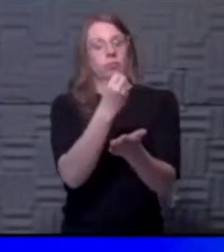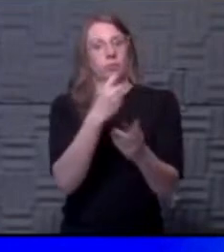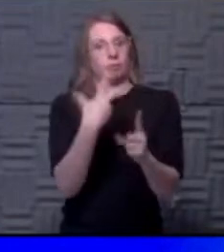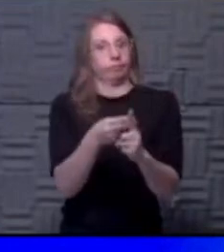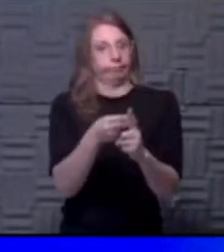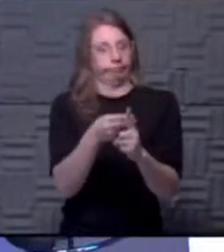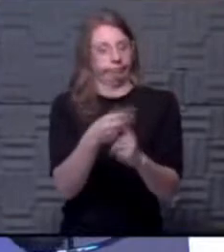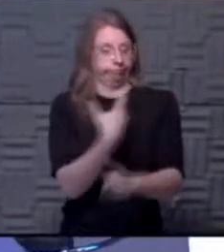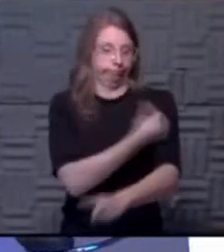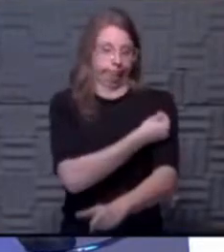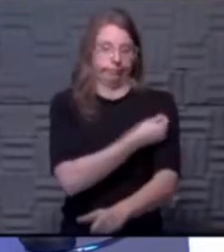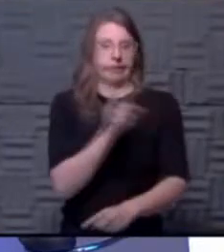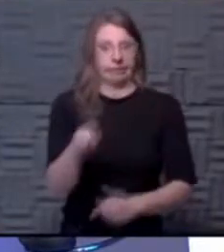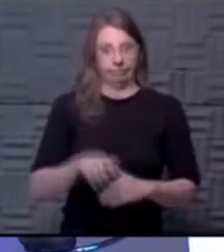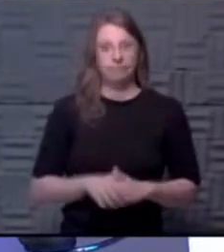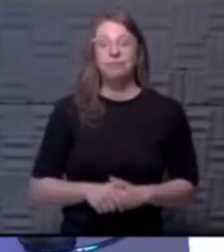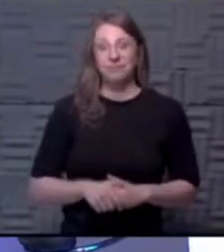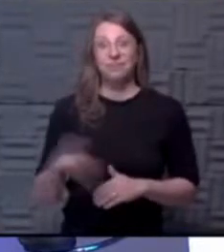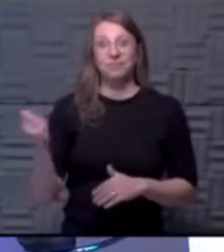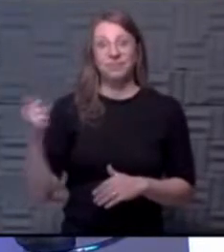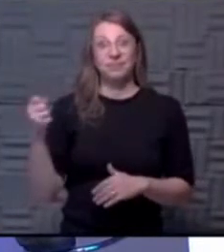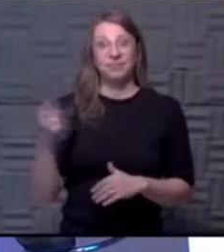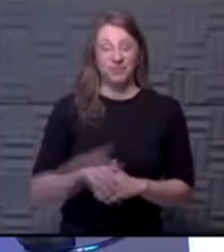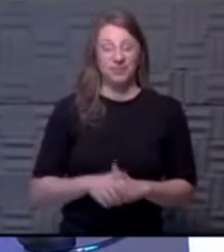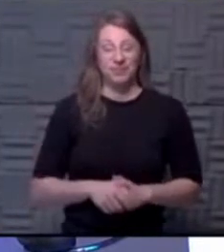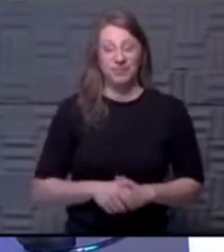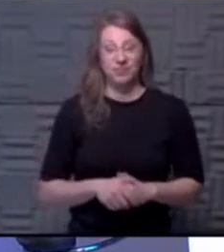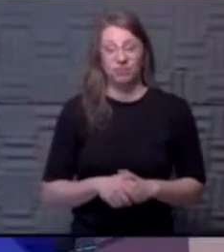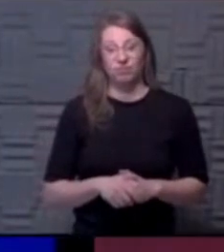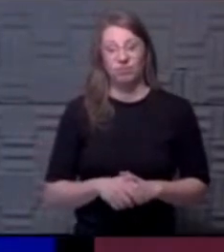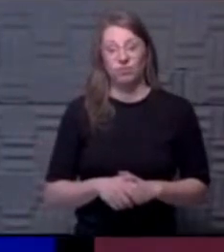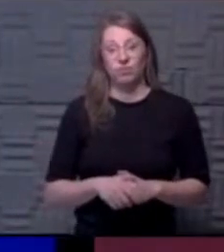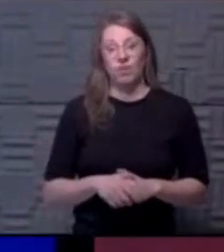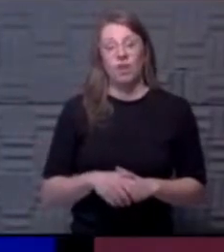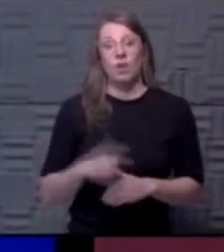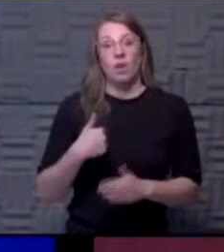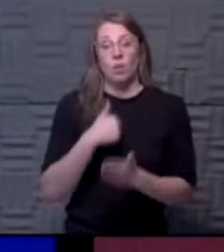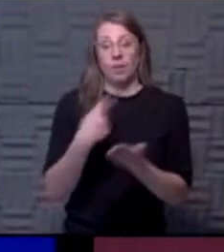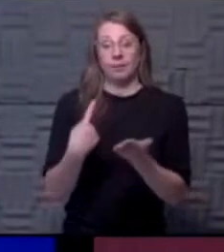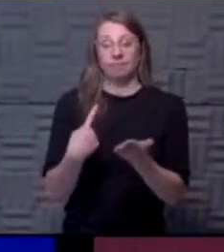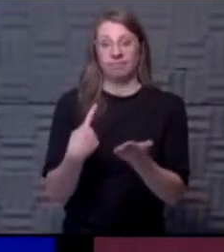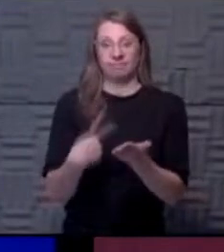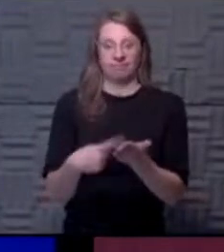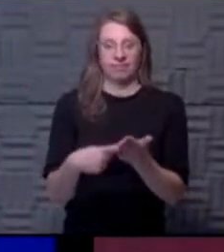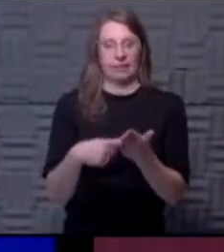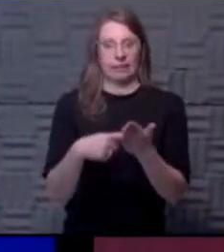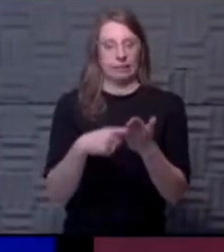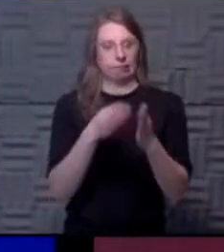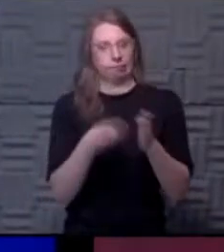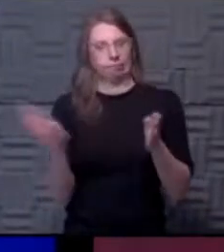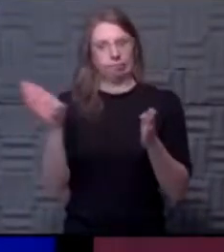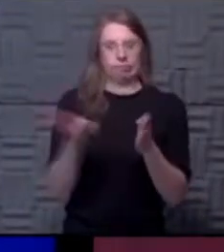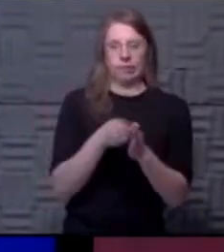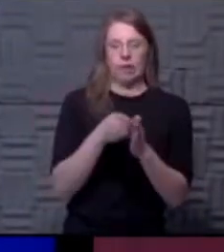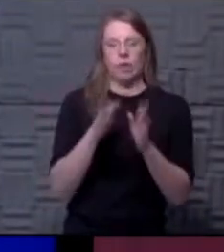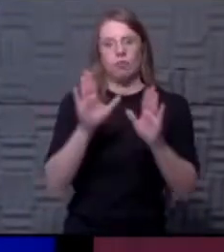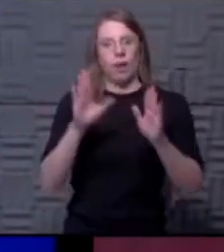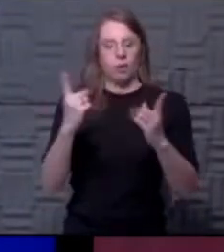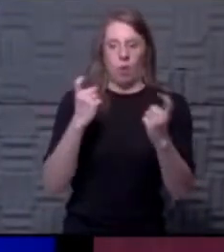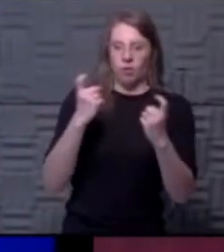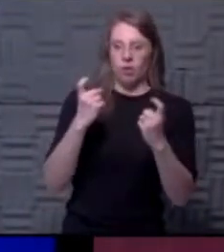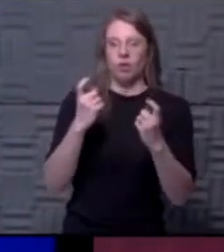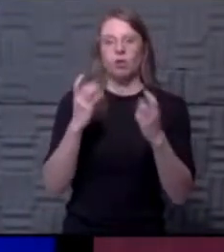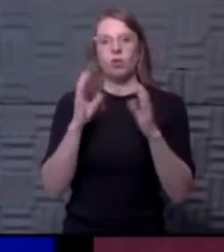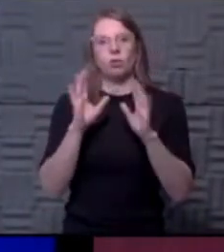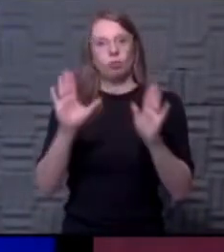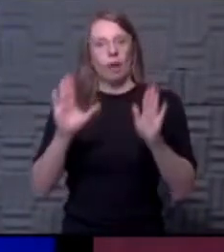shot in your arm. Yeah. And I would only say, right, we covered really the gamut today. Mm-hmm. Great questions, great conversation, right? We